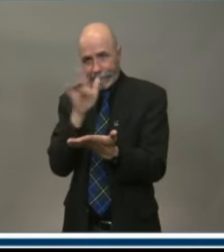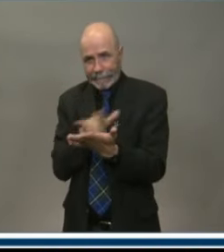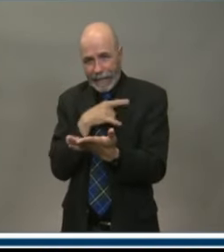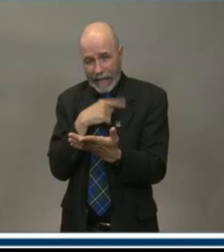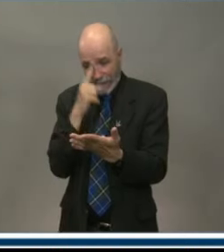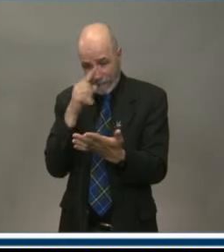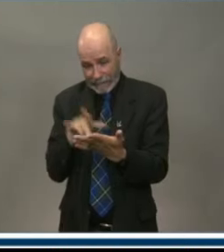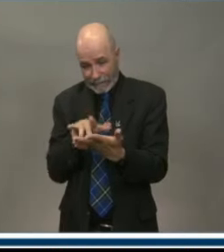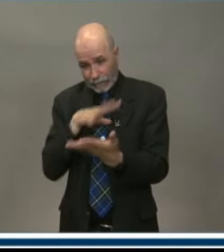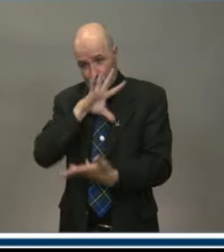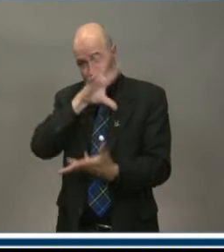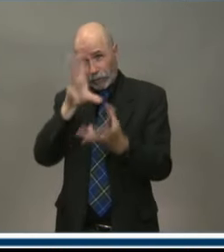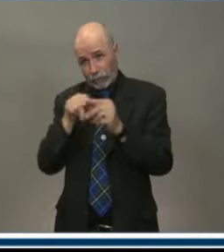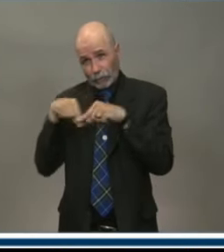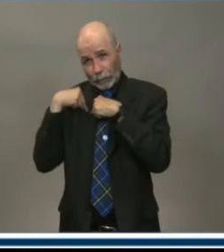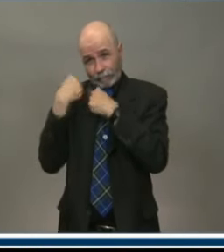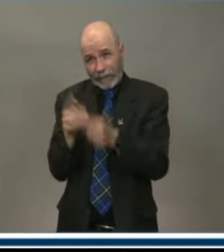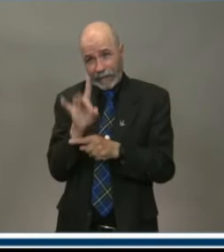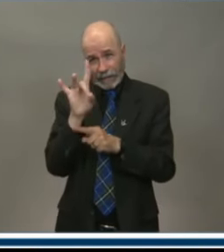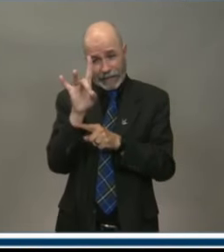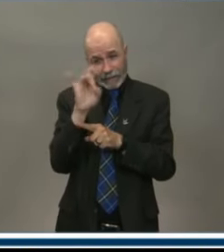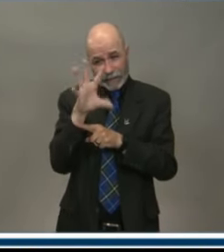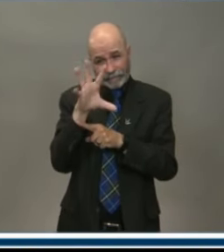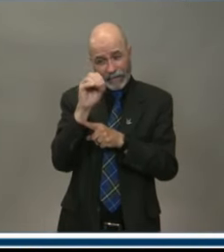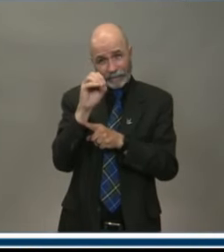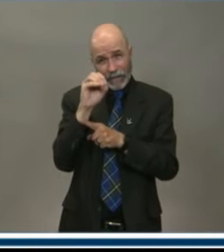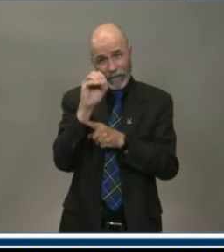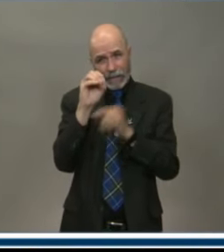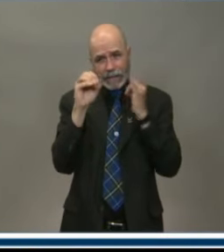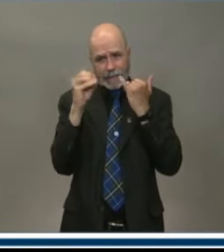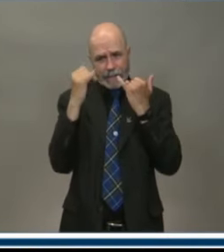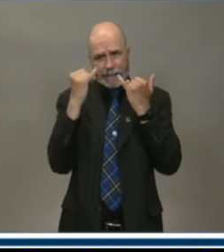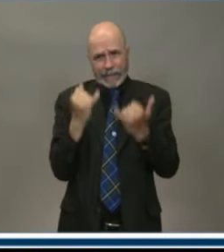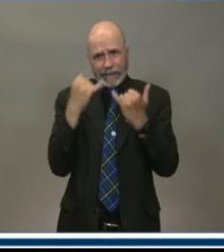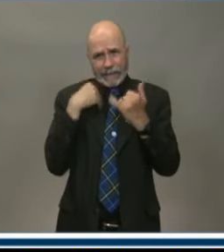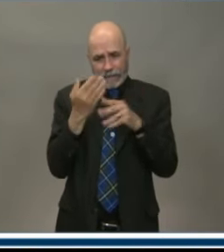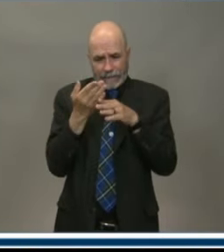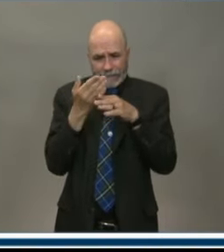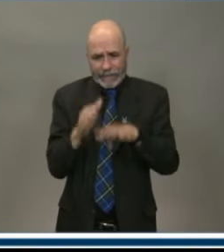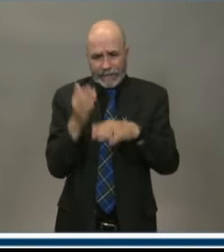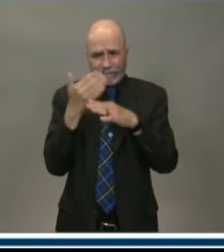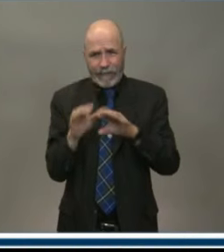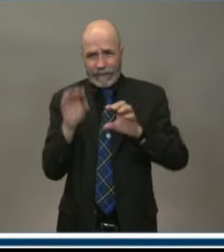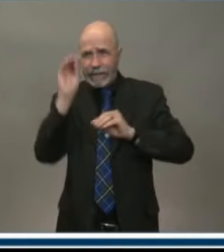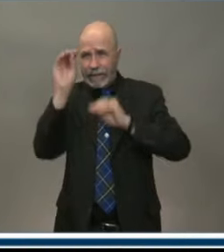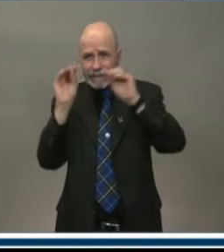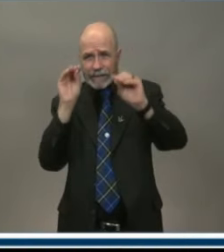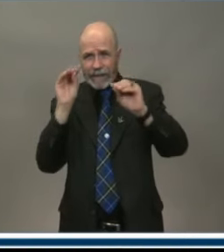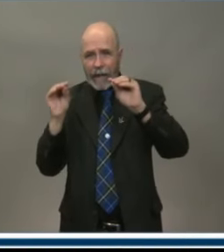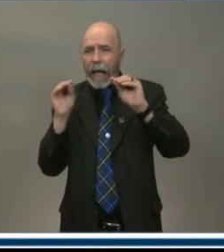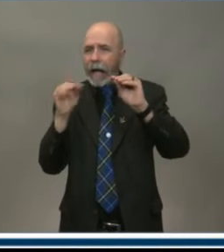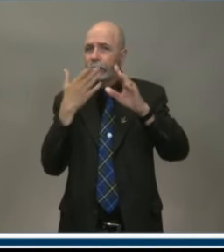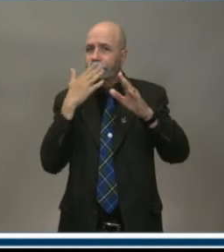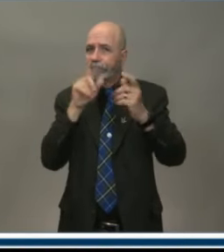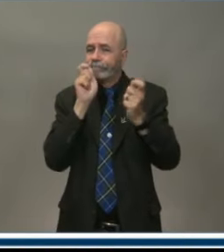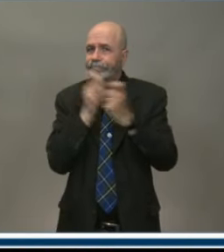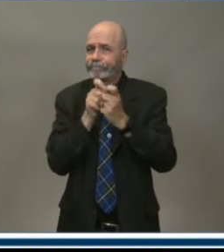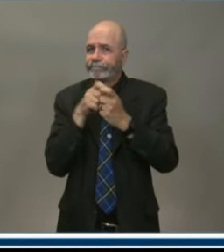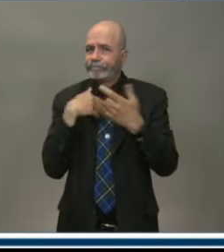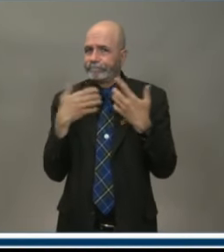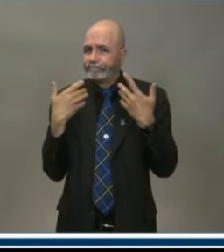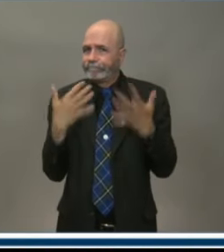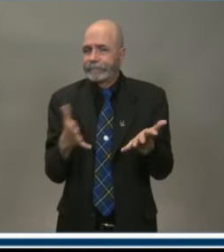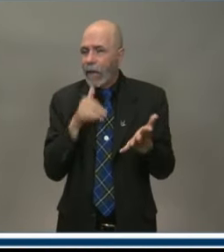total of 850 cases. I don't have in front of me the breakdown of those, of how many are actually active cases right now, but if I can